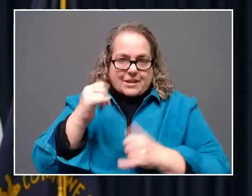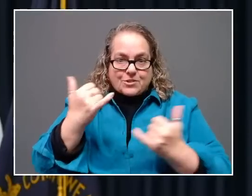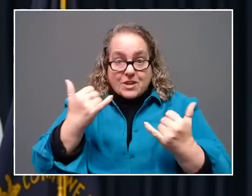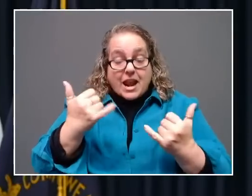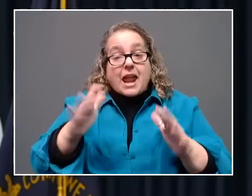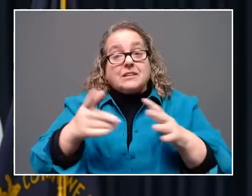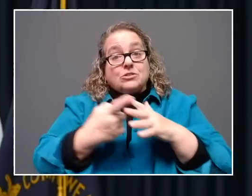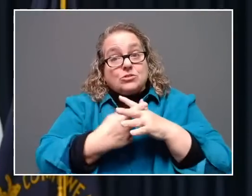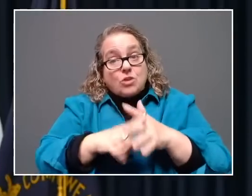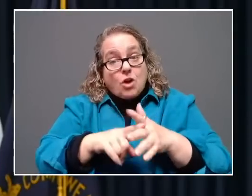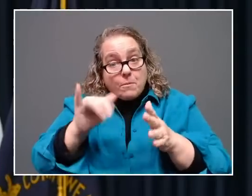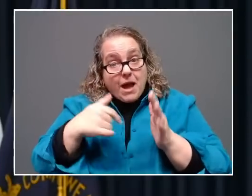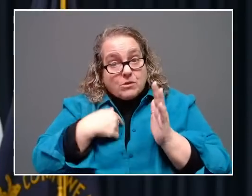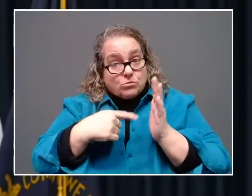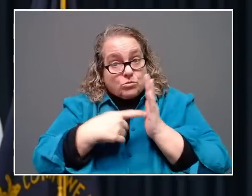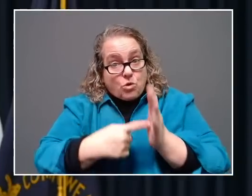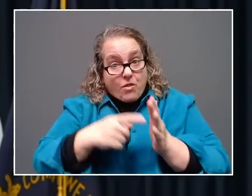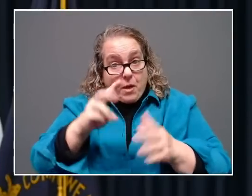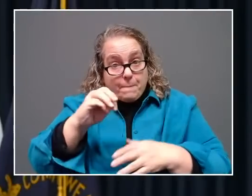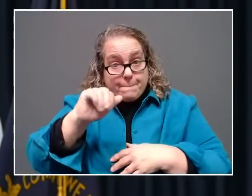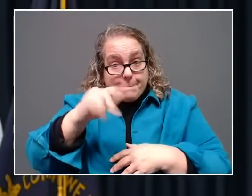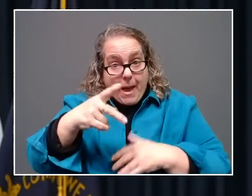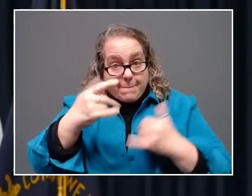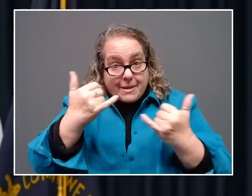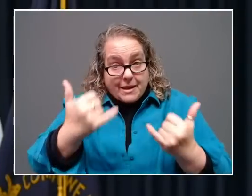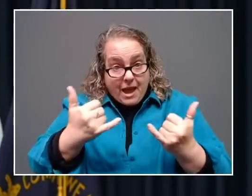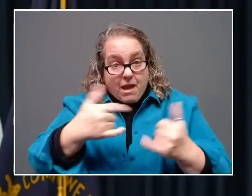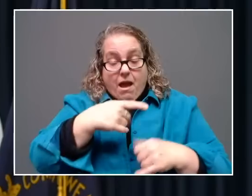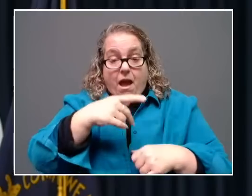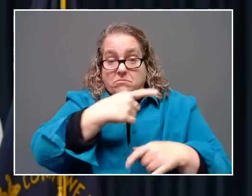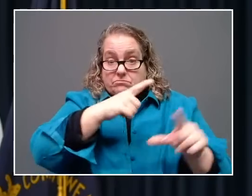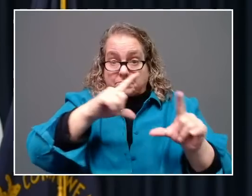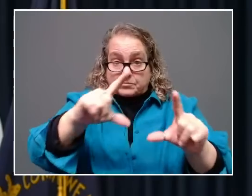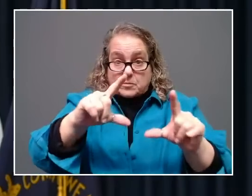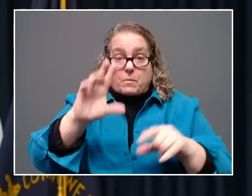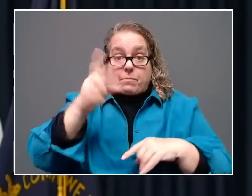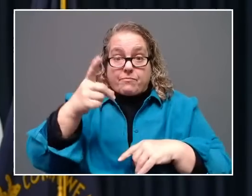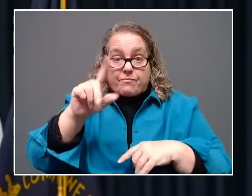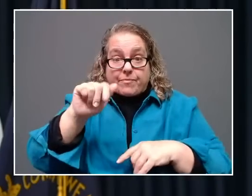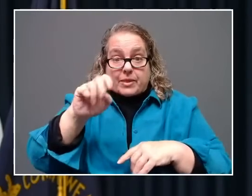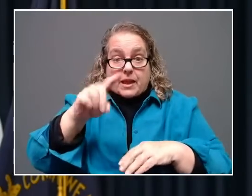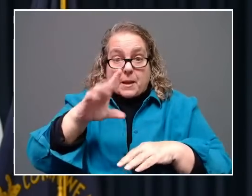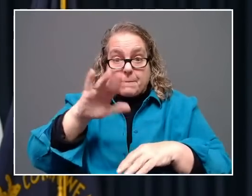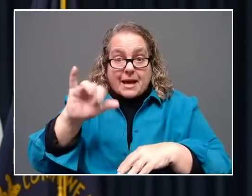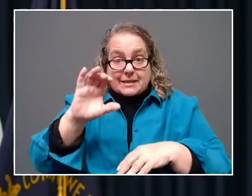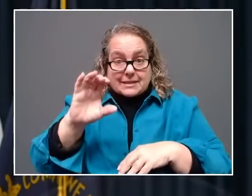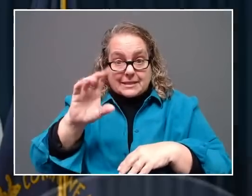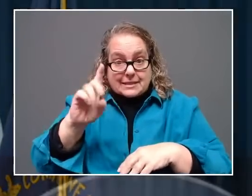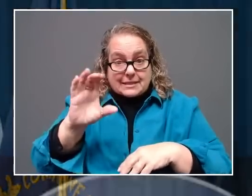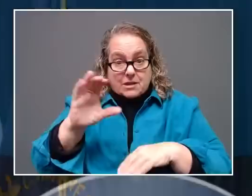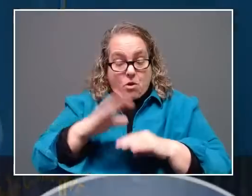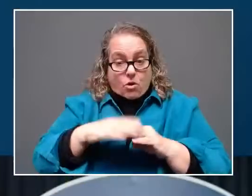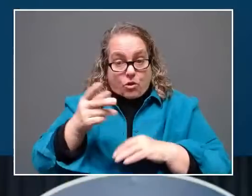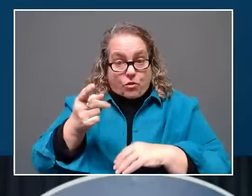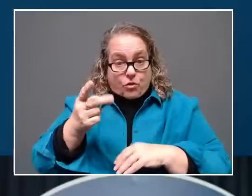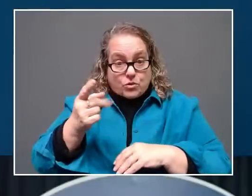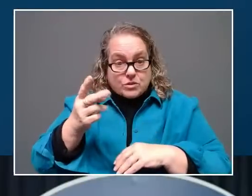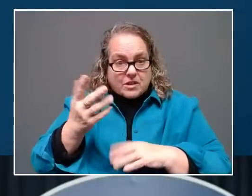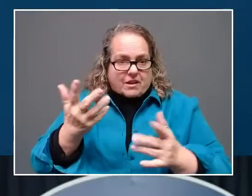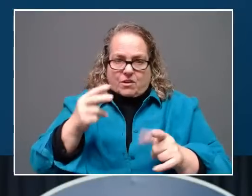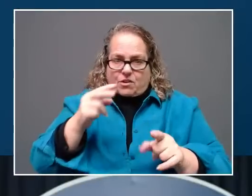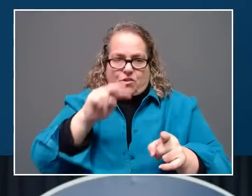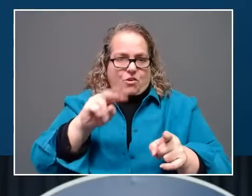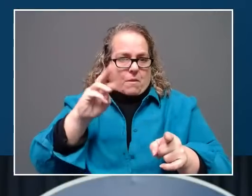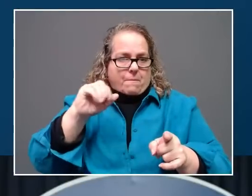the map. This was updated by the CDC on Thursday. And look at that.